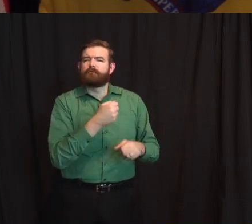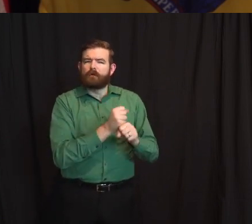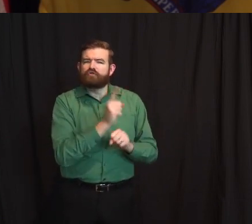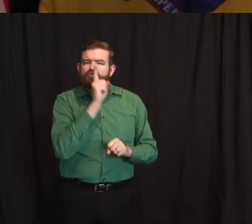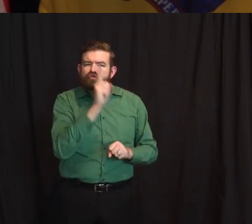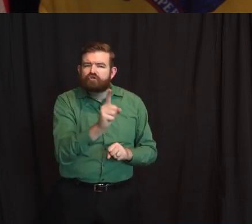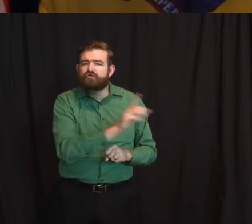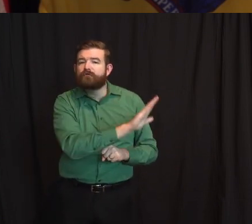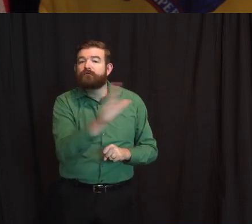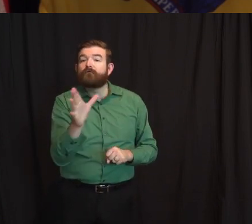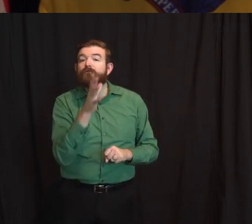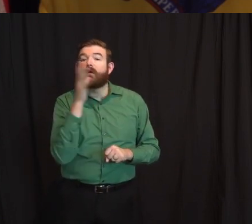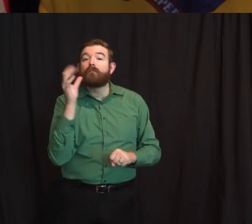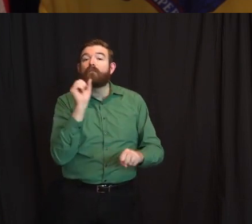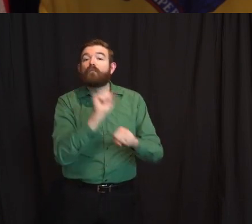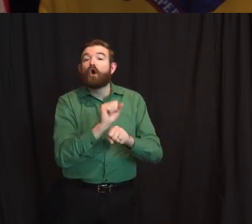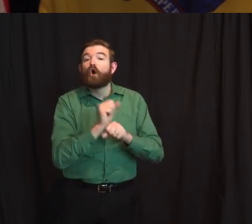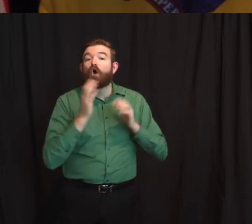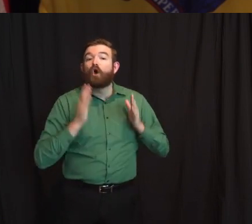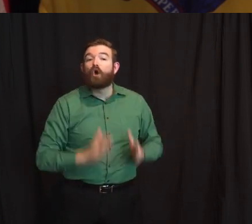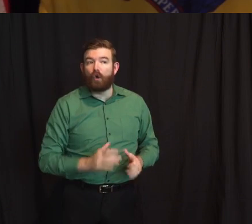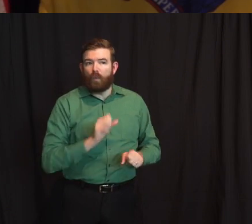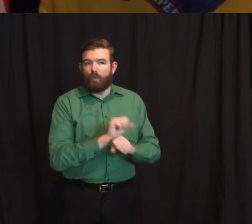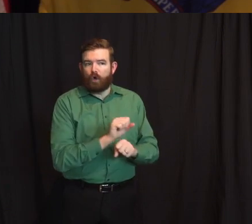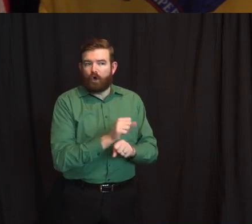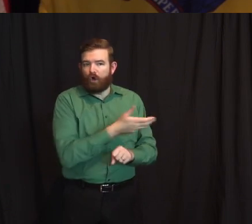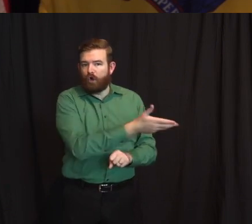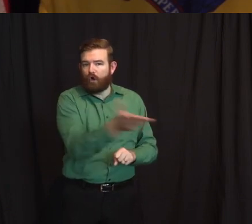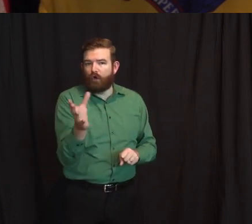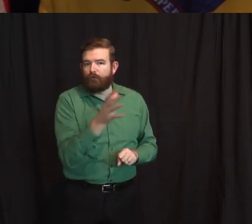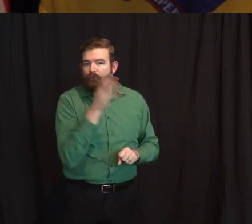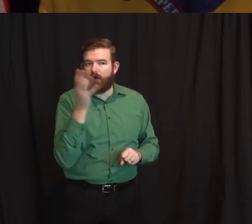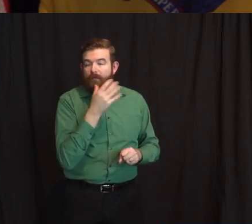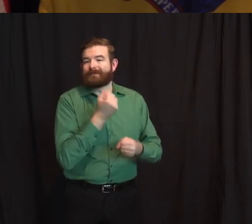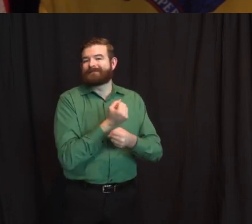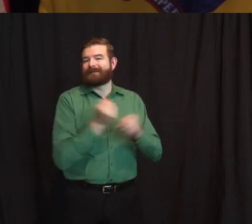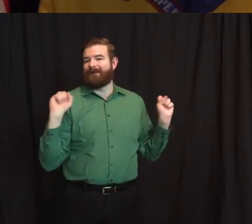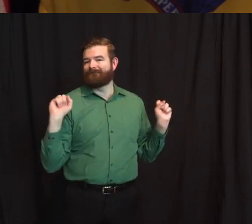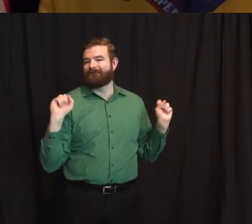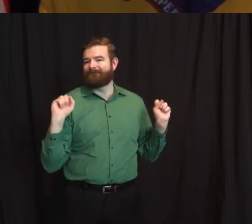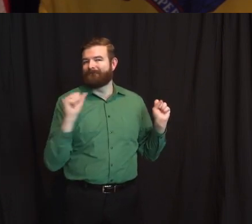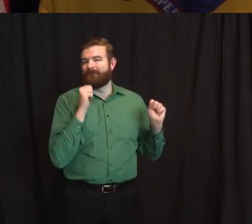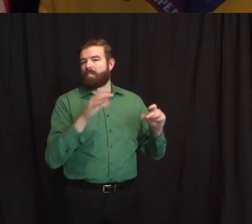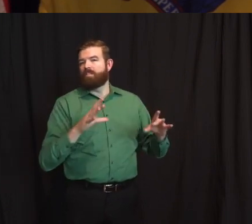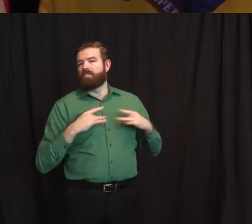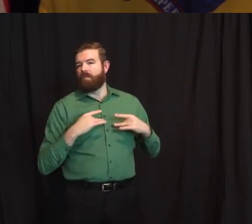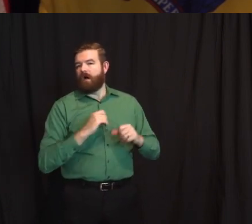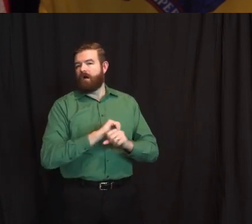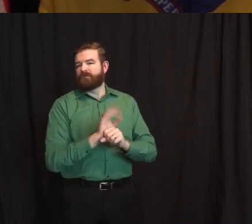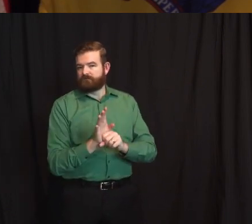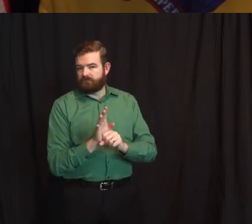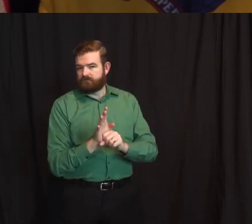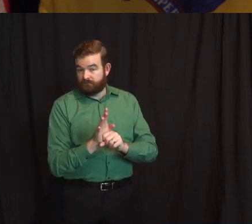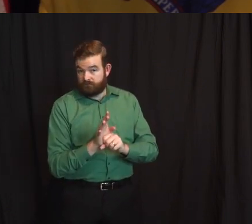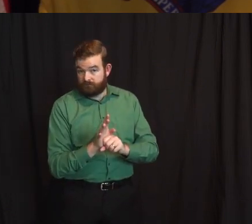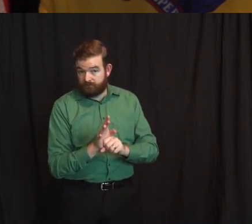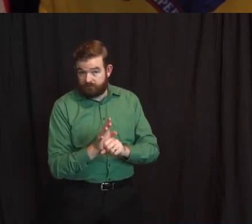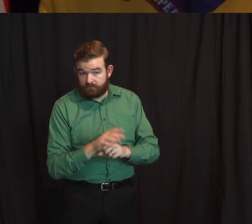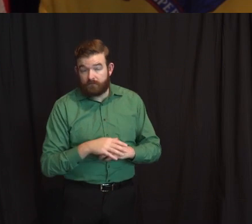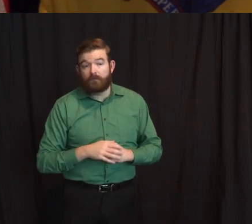the whole farming community safe during this growing season. As I said earlier this